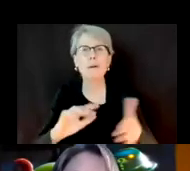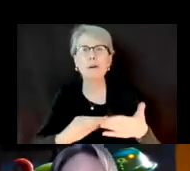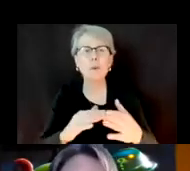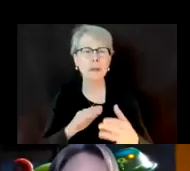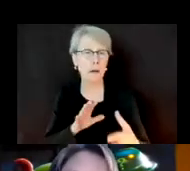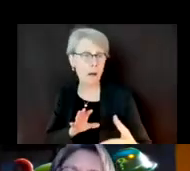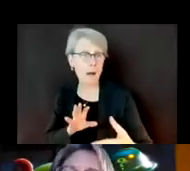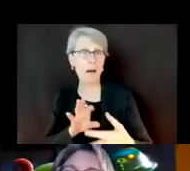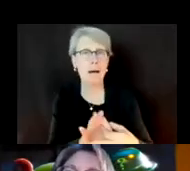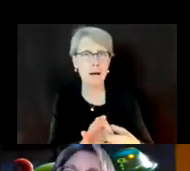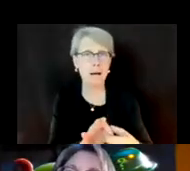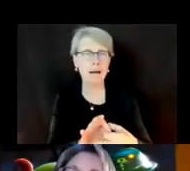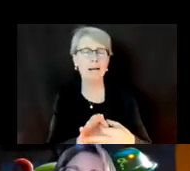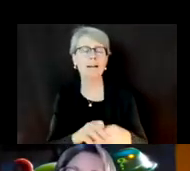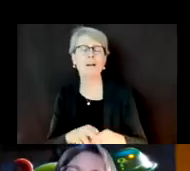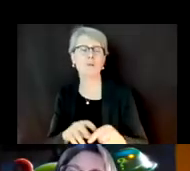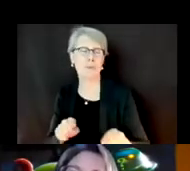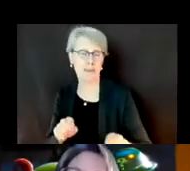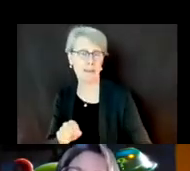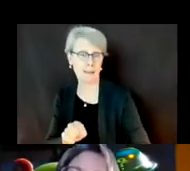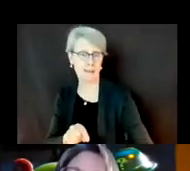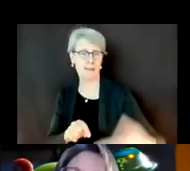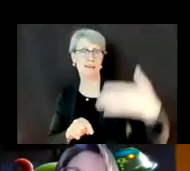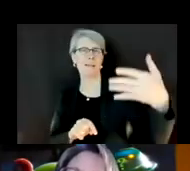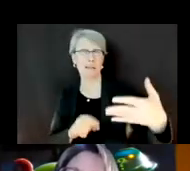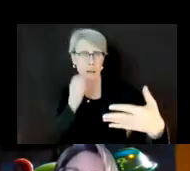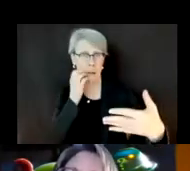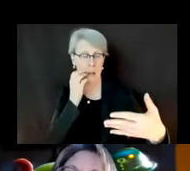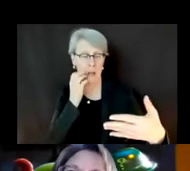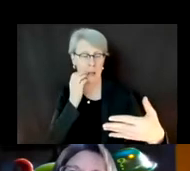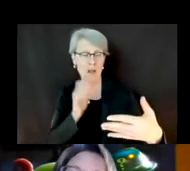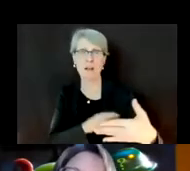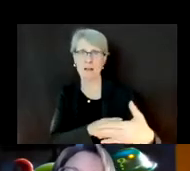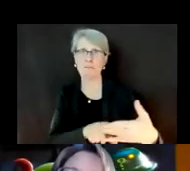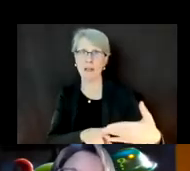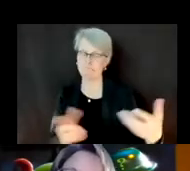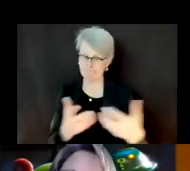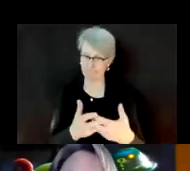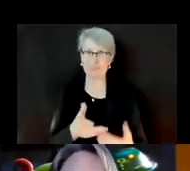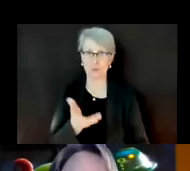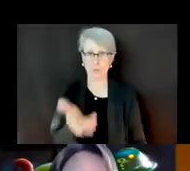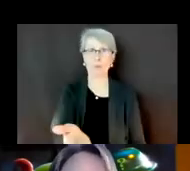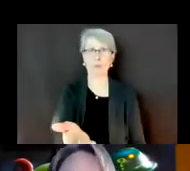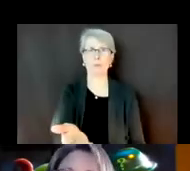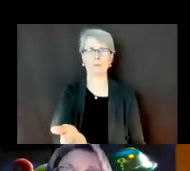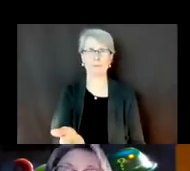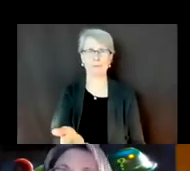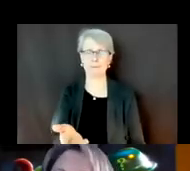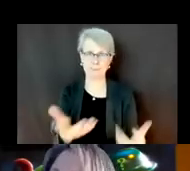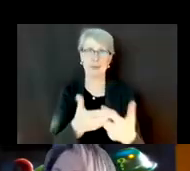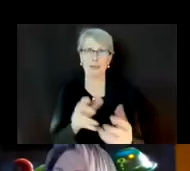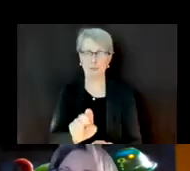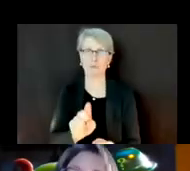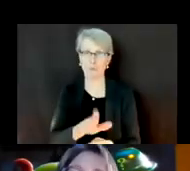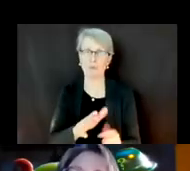when they return a search result, it is as relevant to you as possible. Like